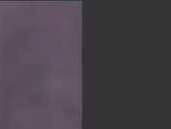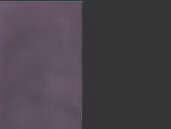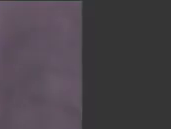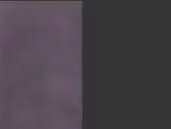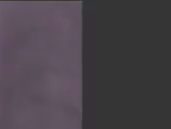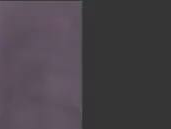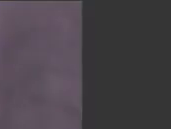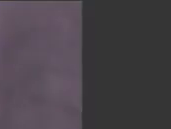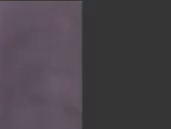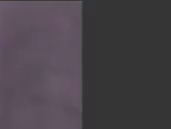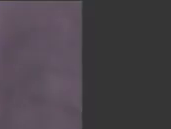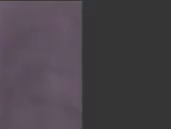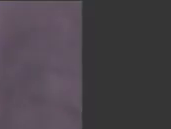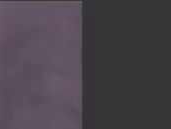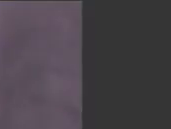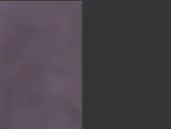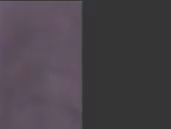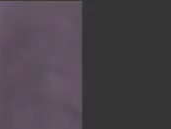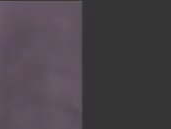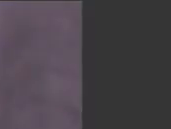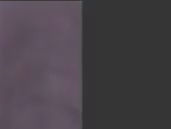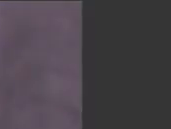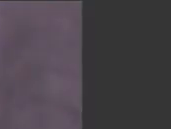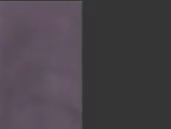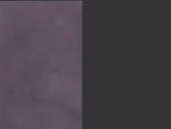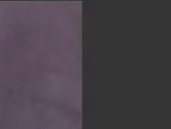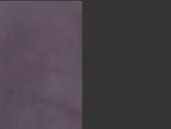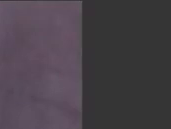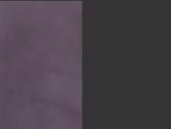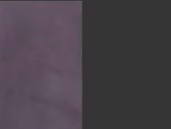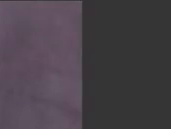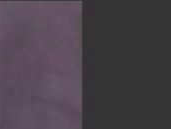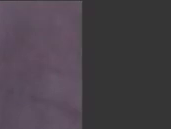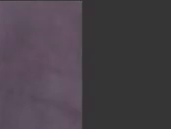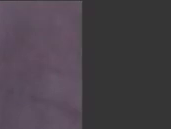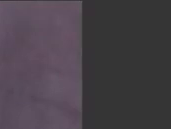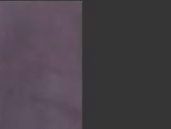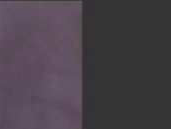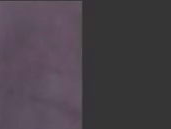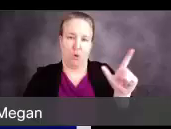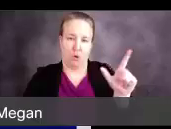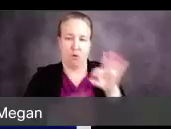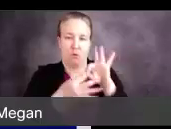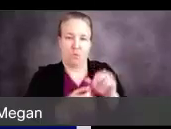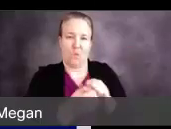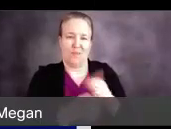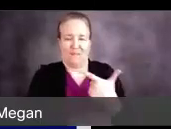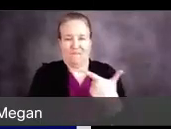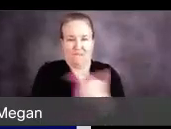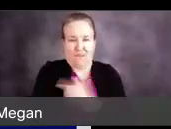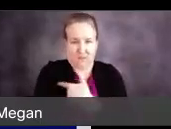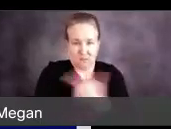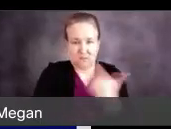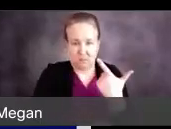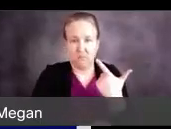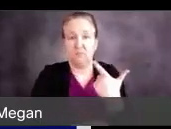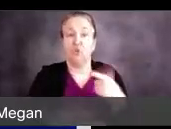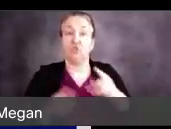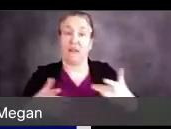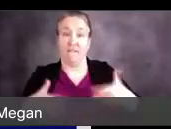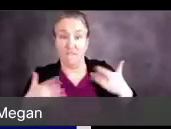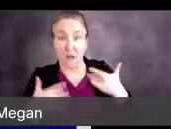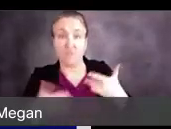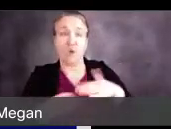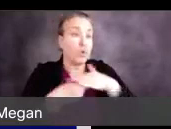county continues to hold virtual town halls on the COVID-19 vaccine. During these events, we partner with